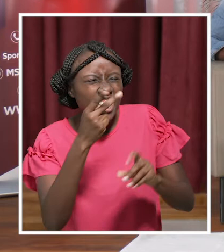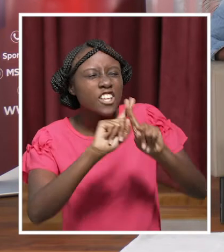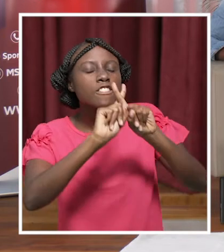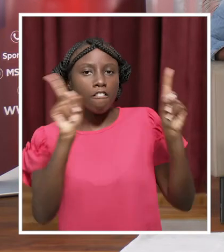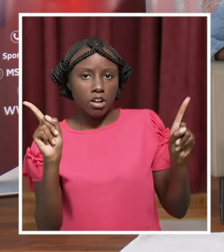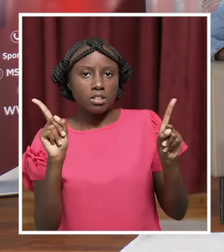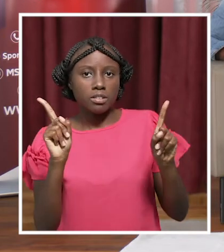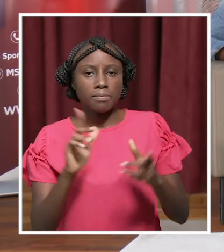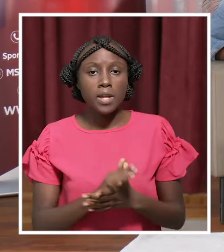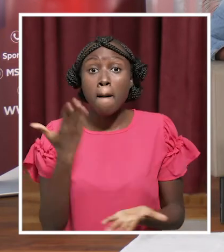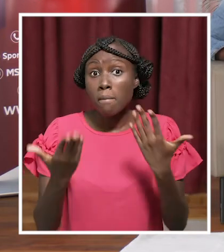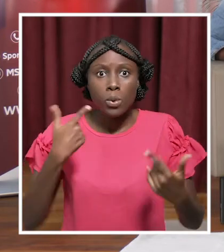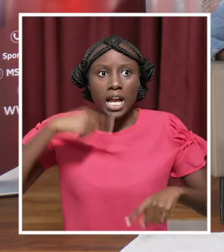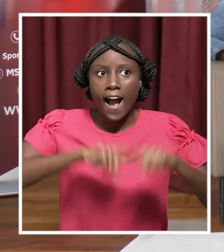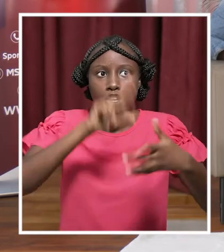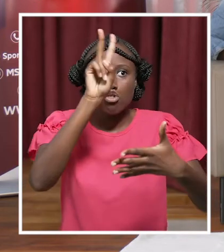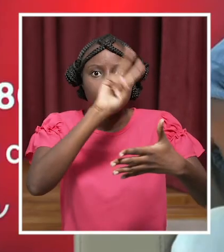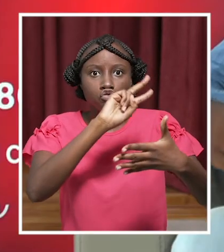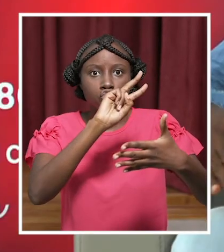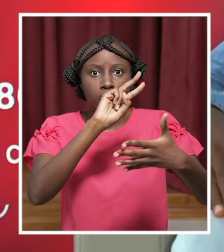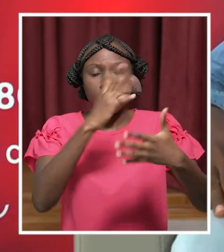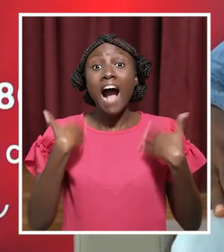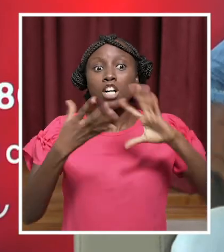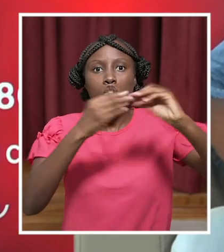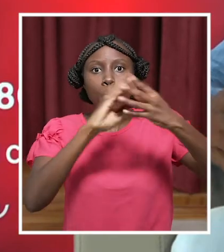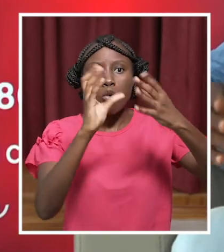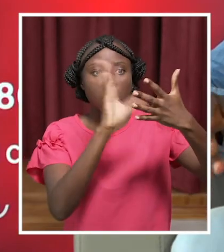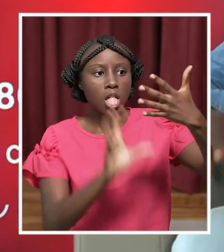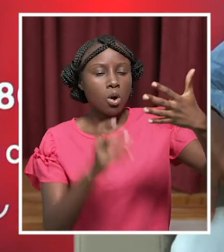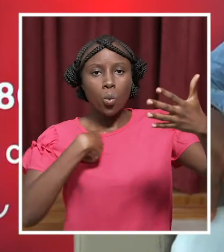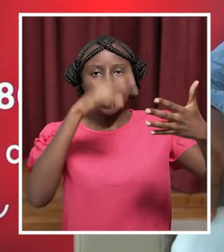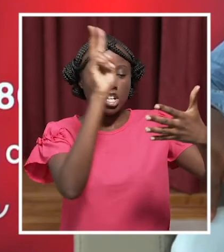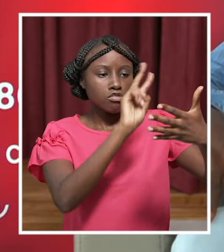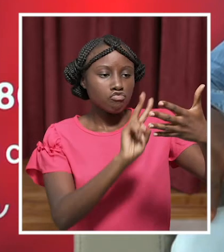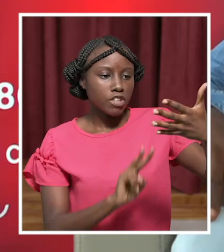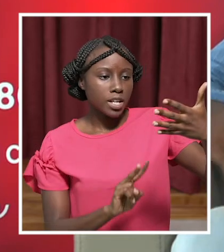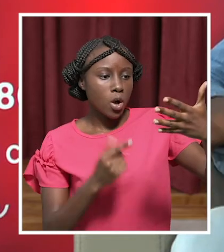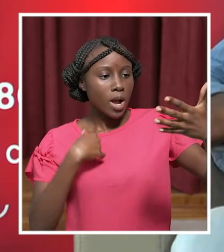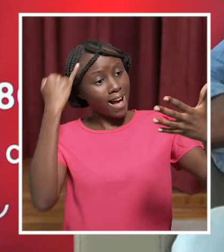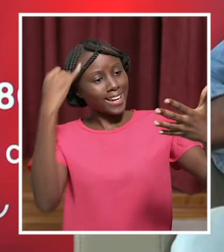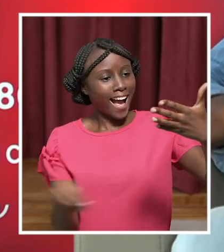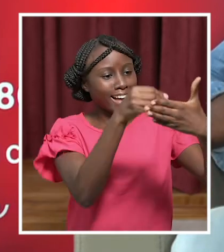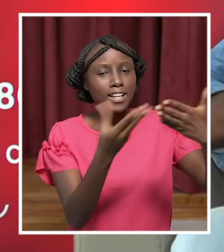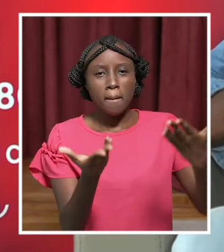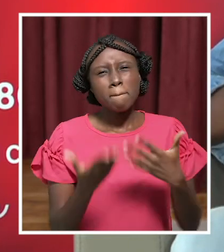example, we may not be able to read an entire story without putting in some of our own words. We may have